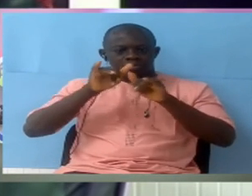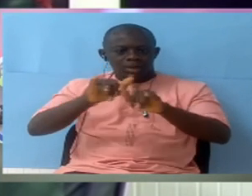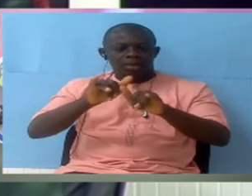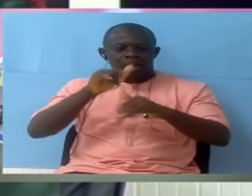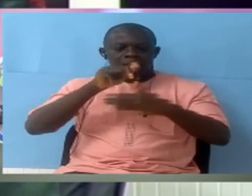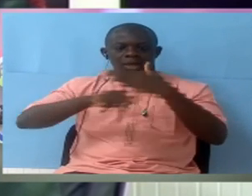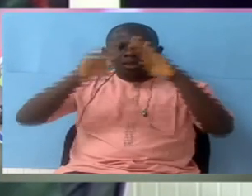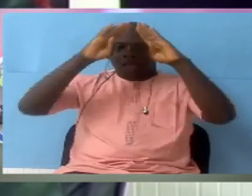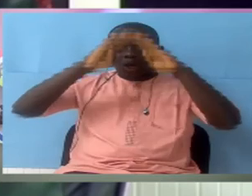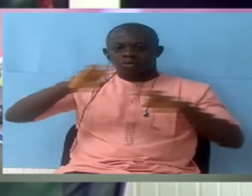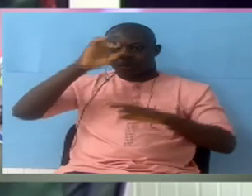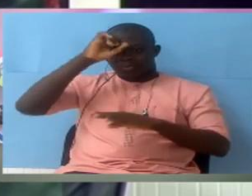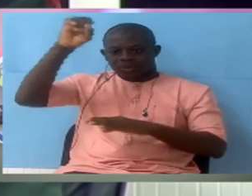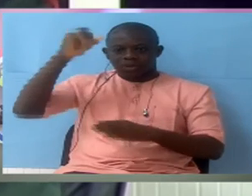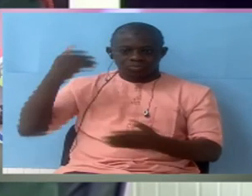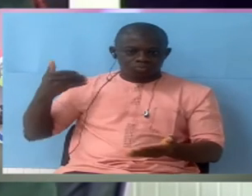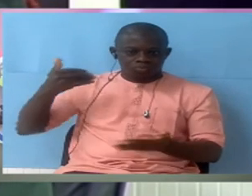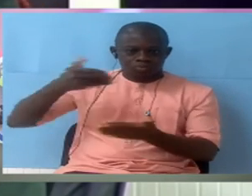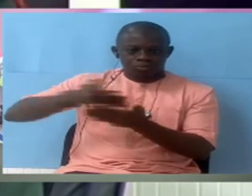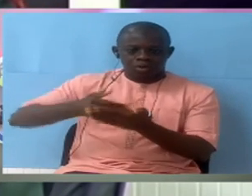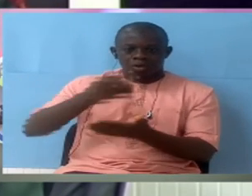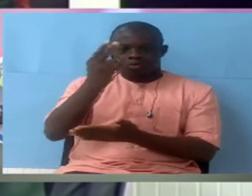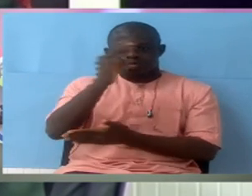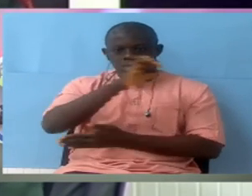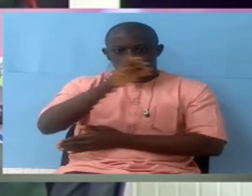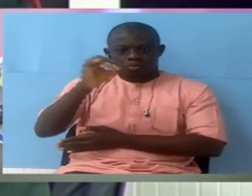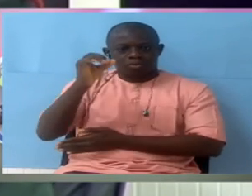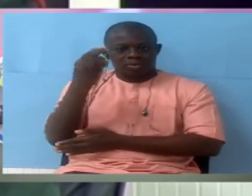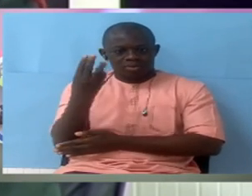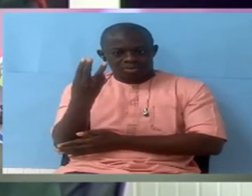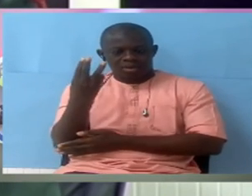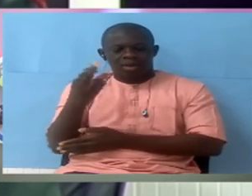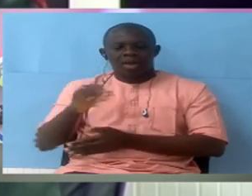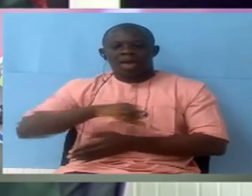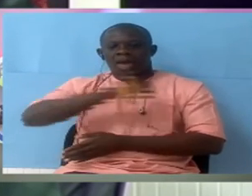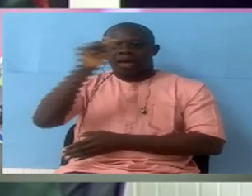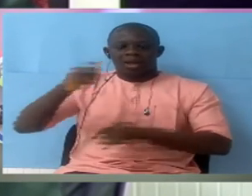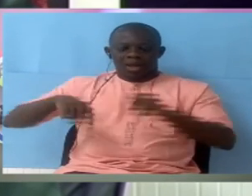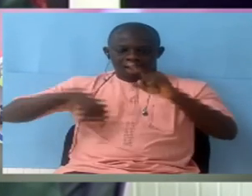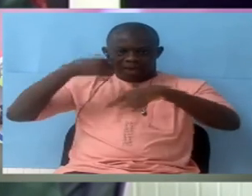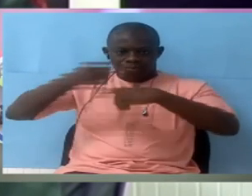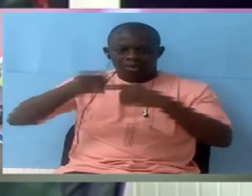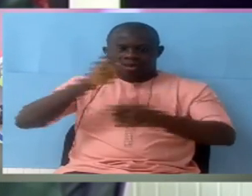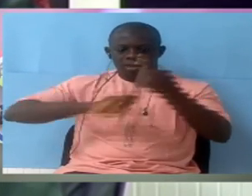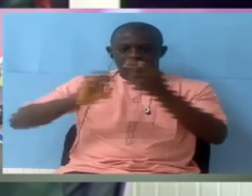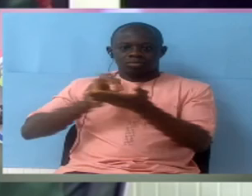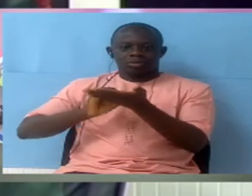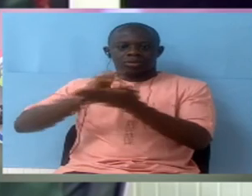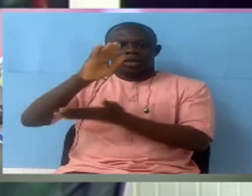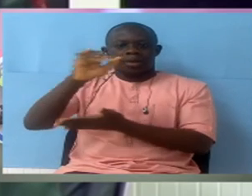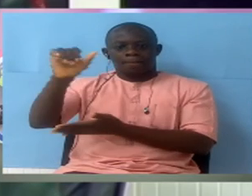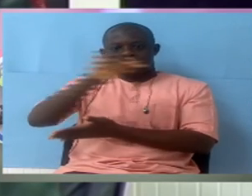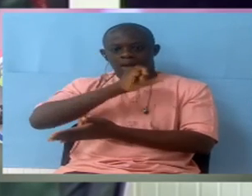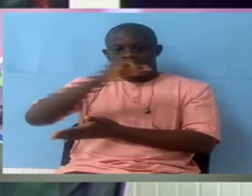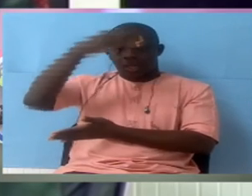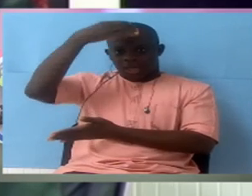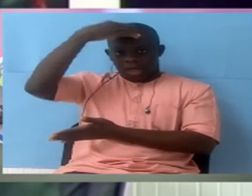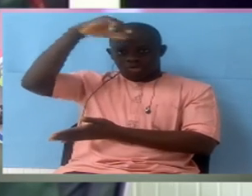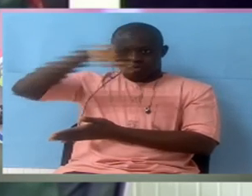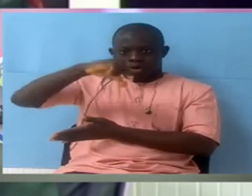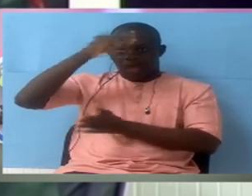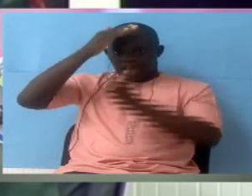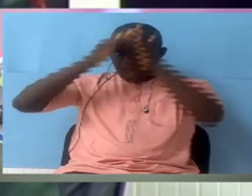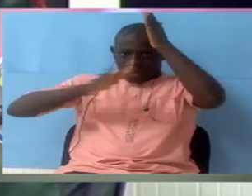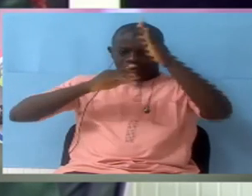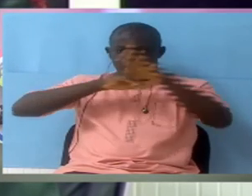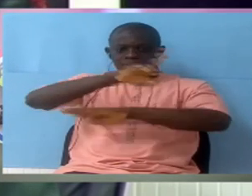2003. Mangi won State House be 2003. And then I was posted back to the headquarters. Ñu délo ci wat ma